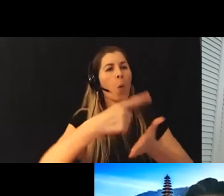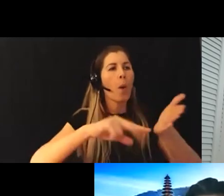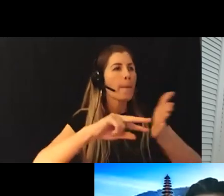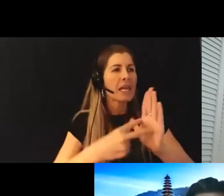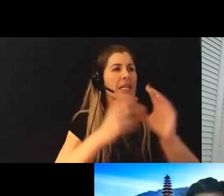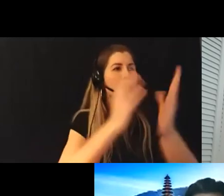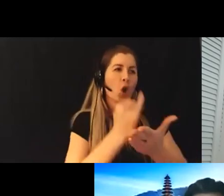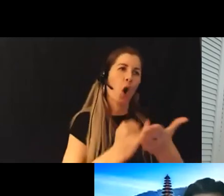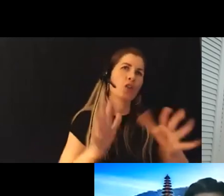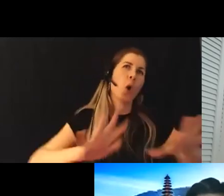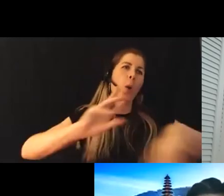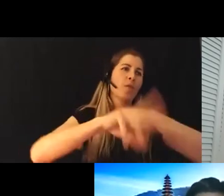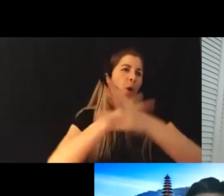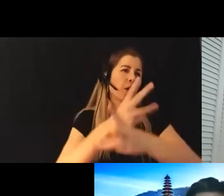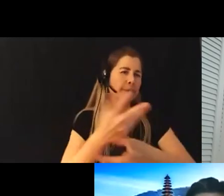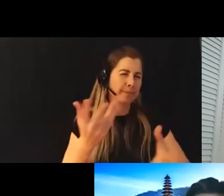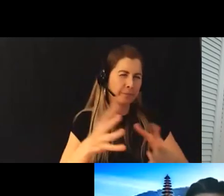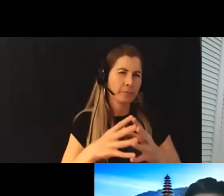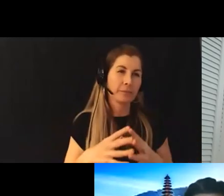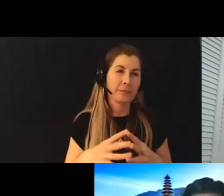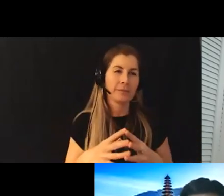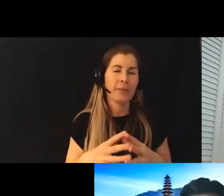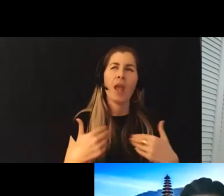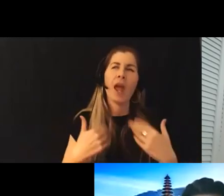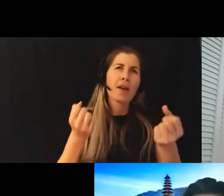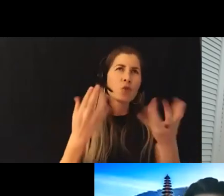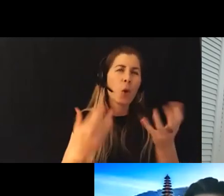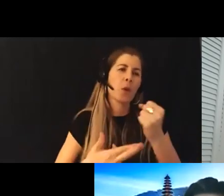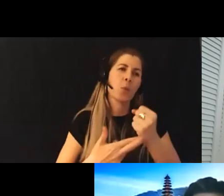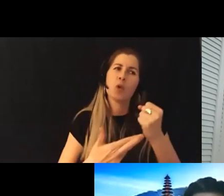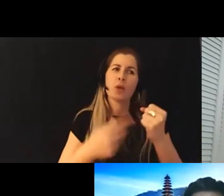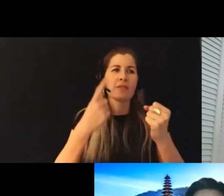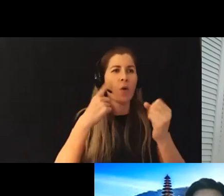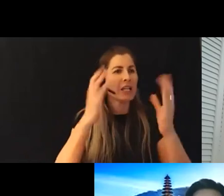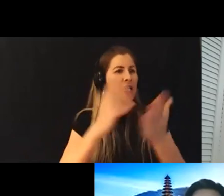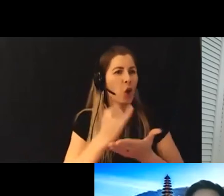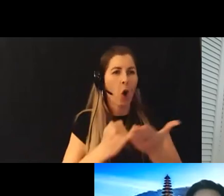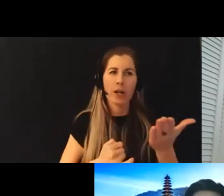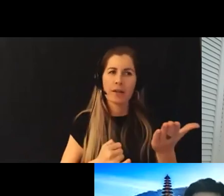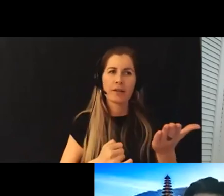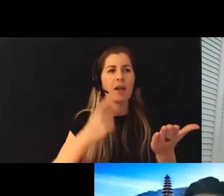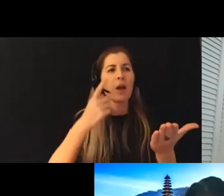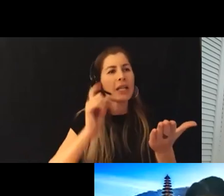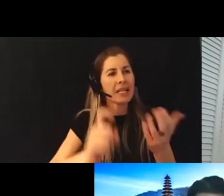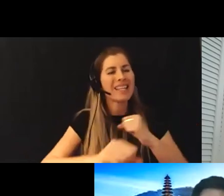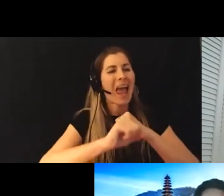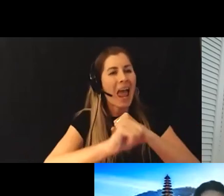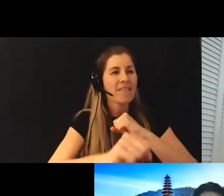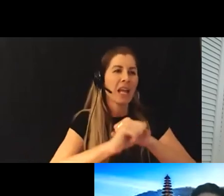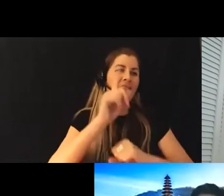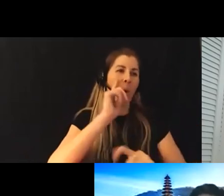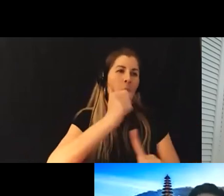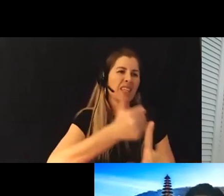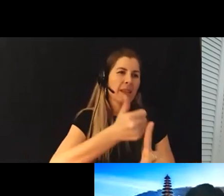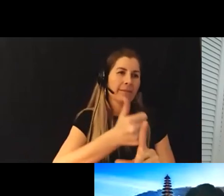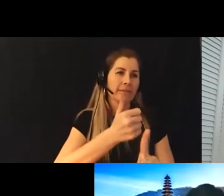there in the world. And there's many different resources for teaching artists in terms of advocating for themselves, both